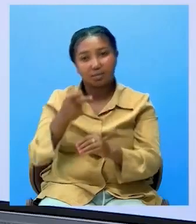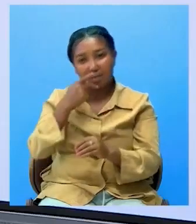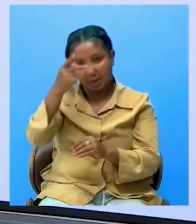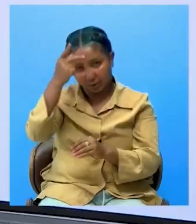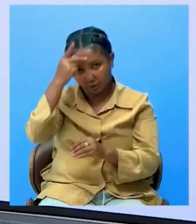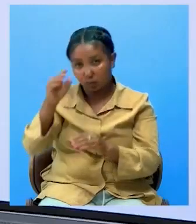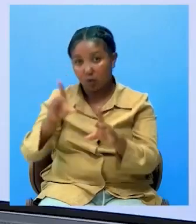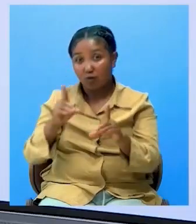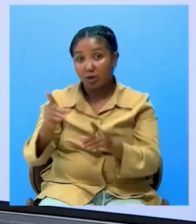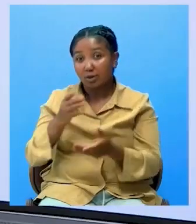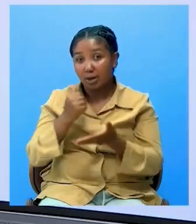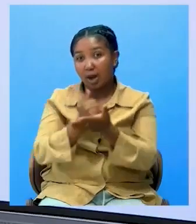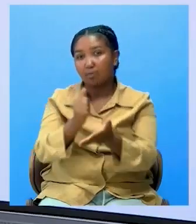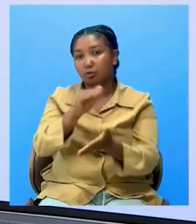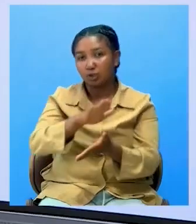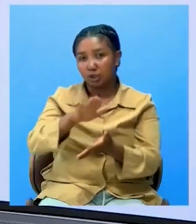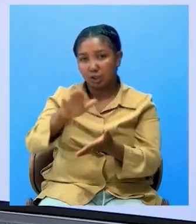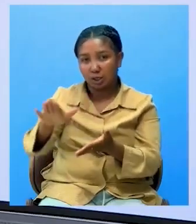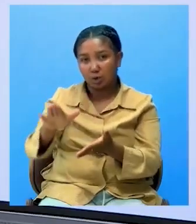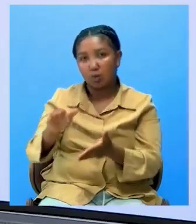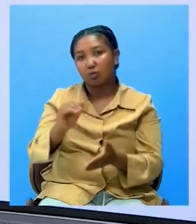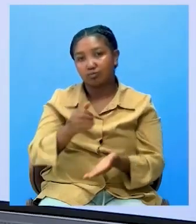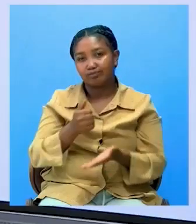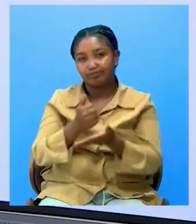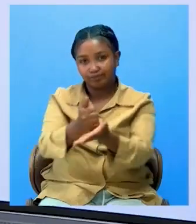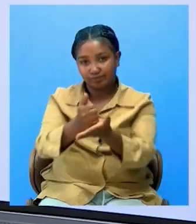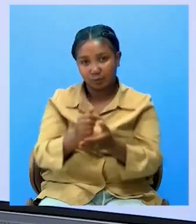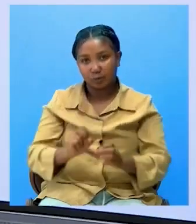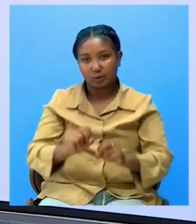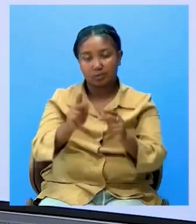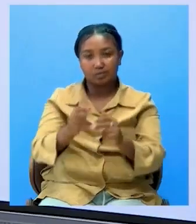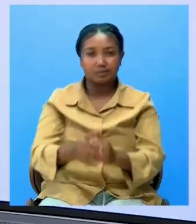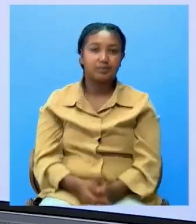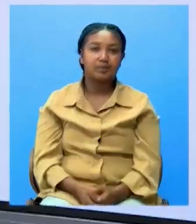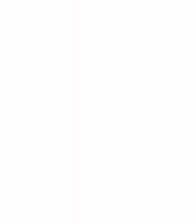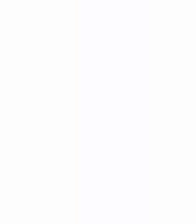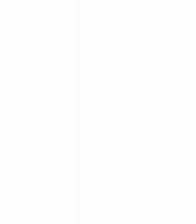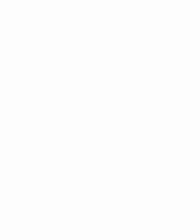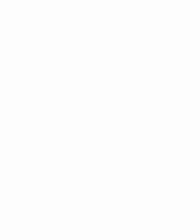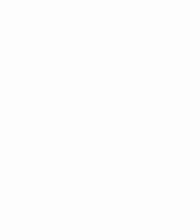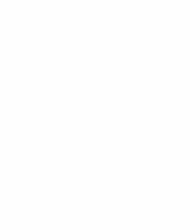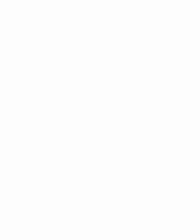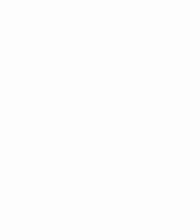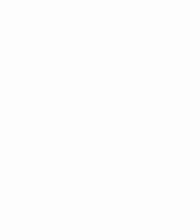please don't forget to help your children or your child. Good.